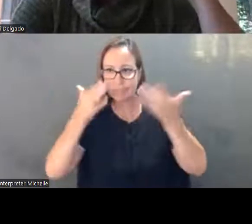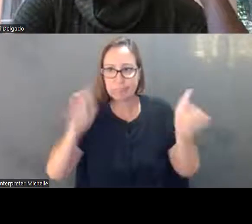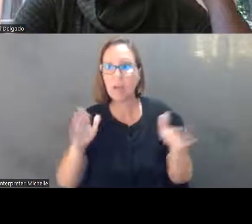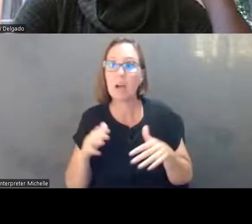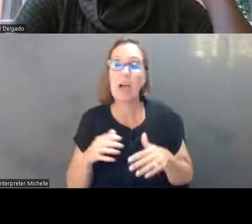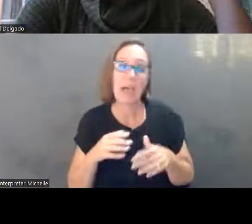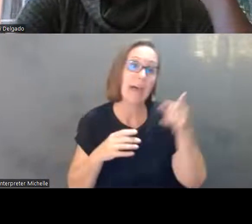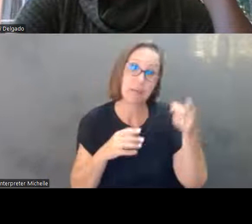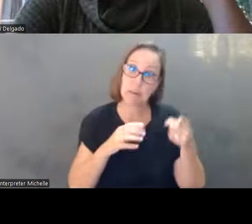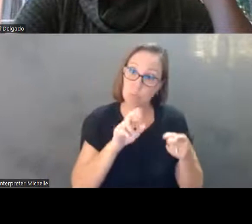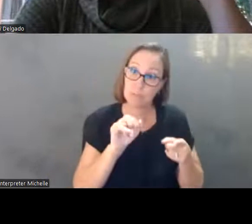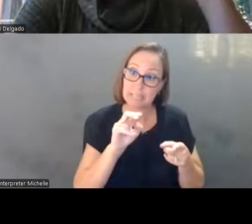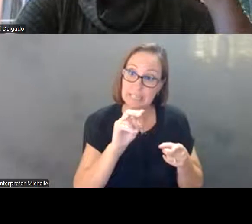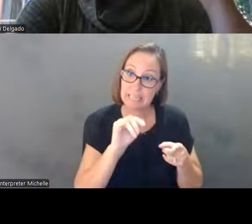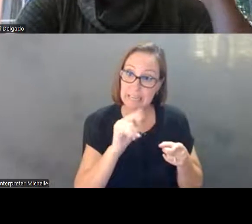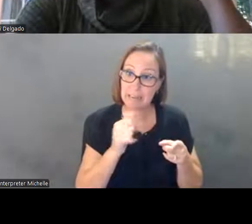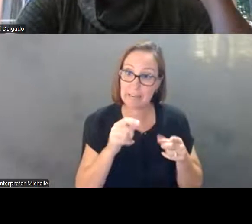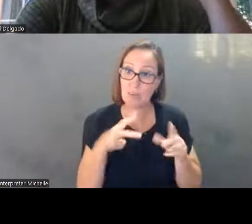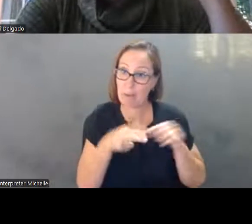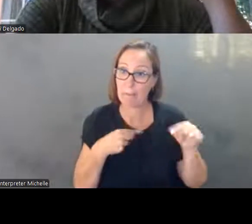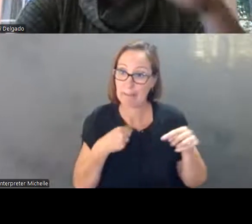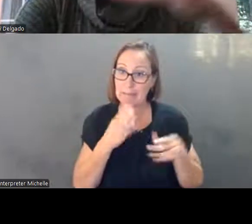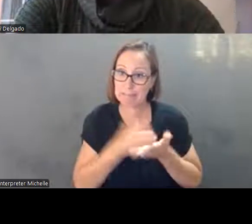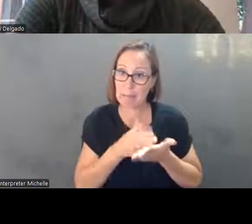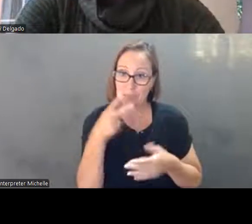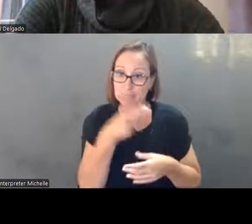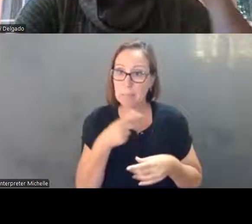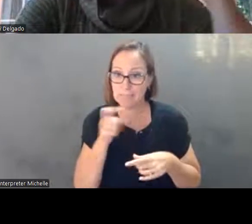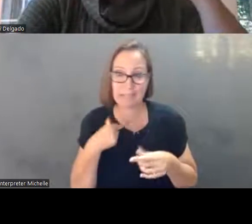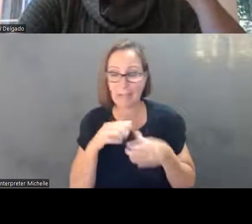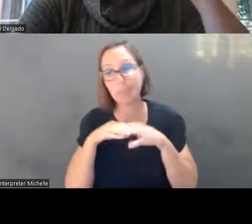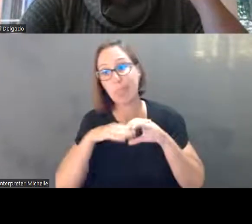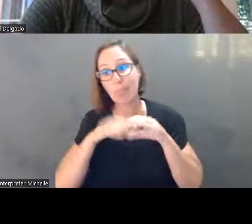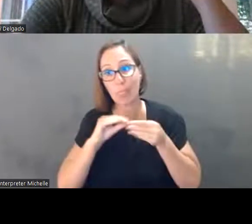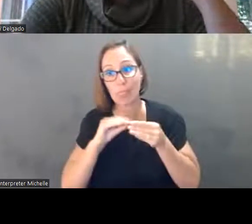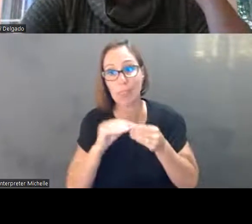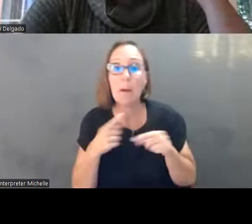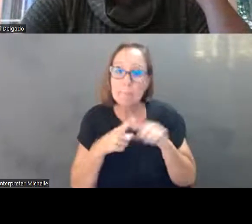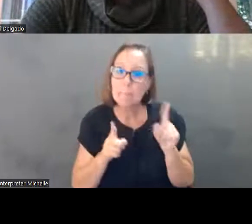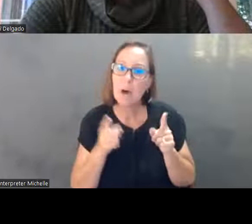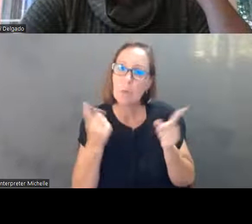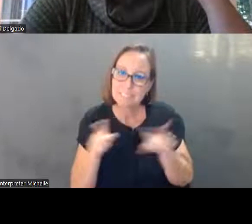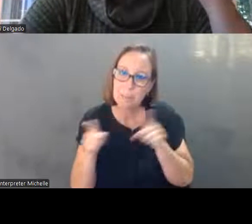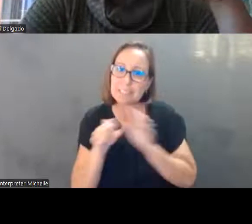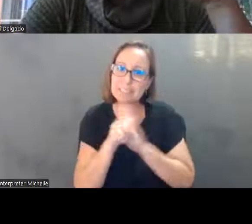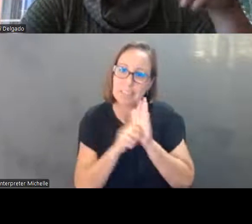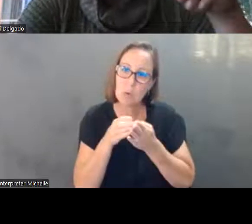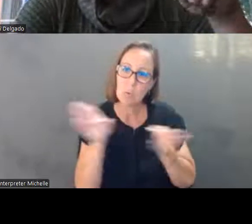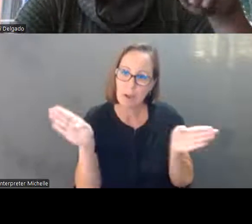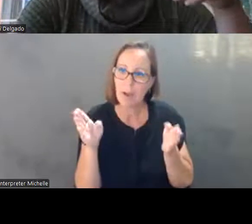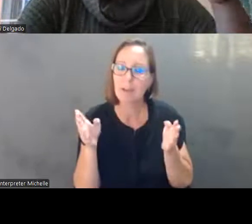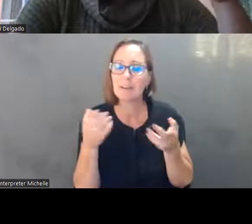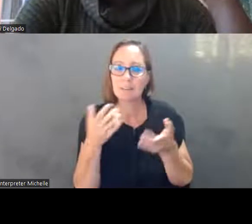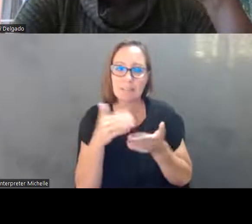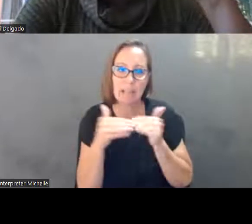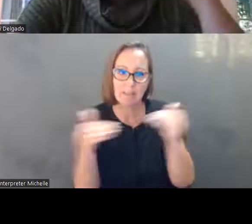on, but talk a little bit today about some of the efforts that are happening at a statewide level, and really